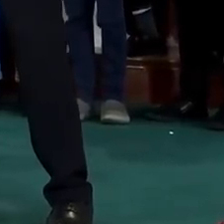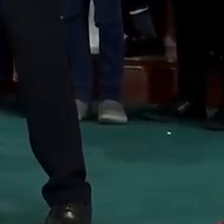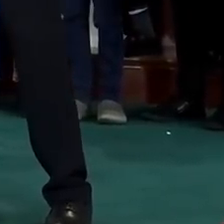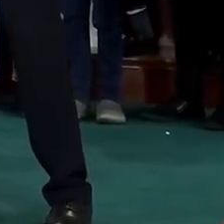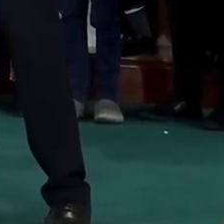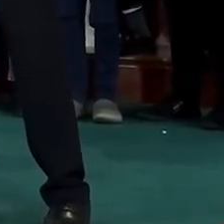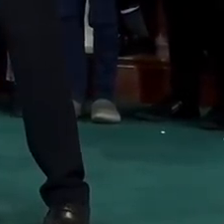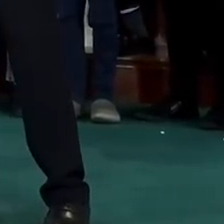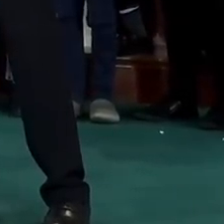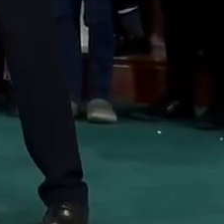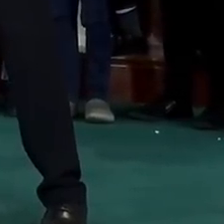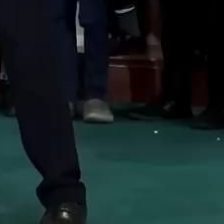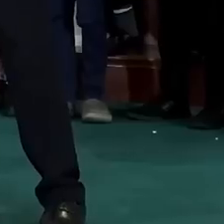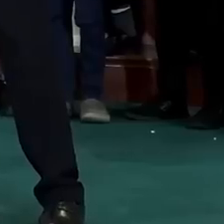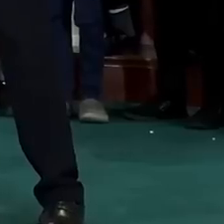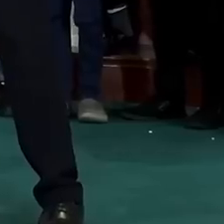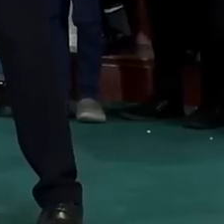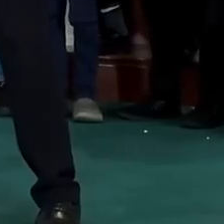coming.